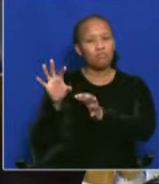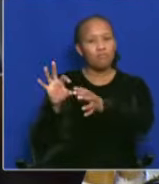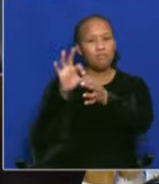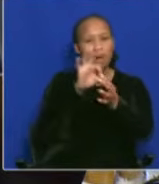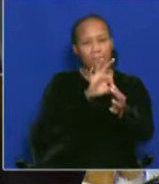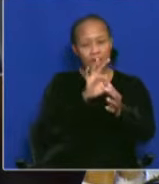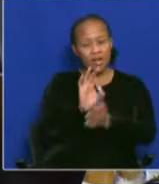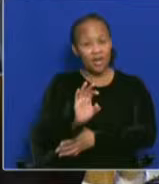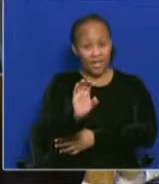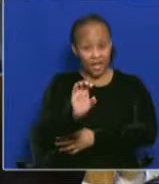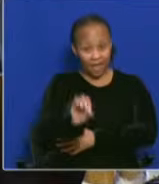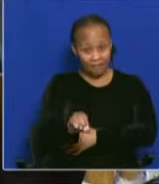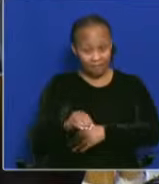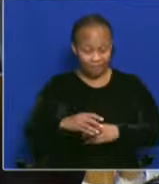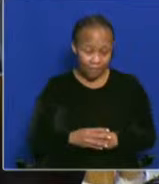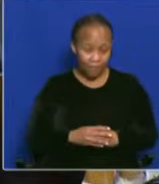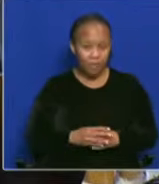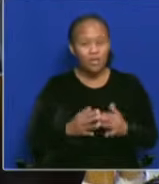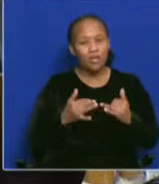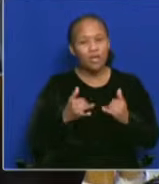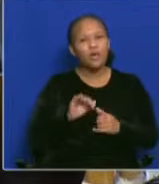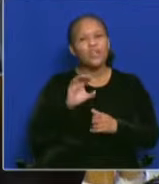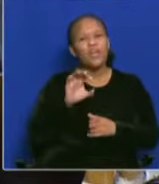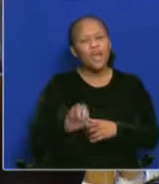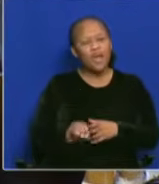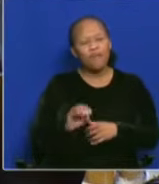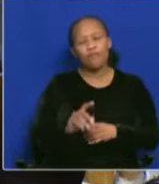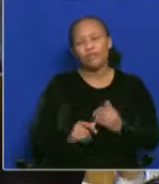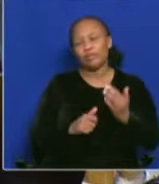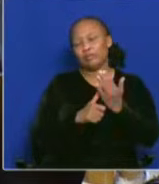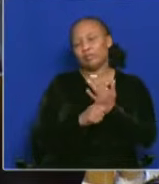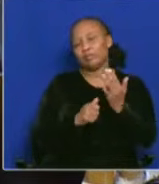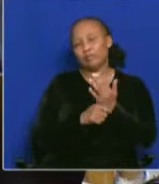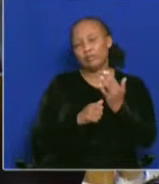evading income tax, excise duties, VAT,